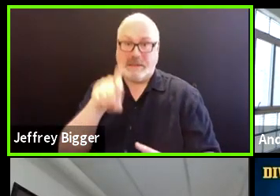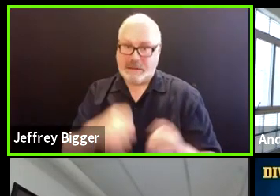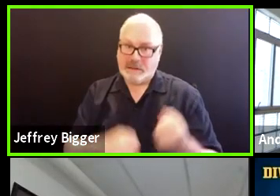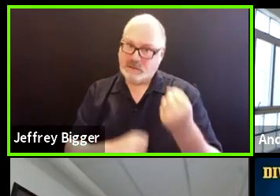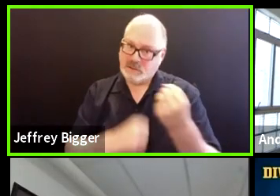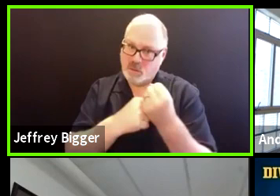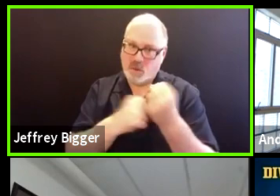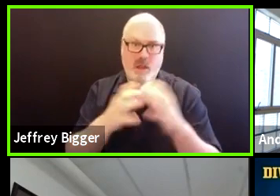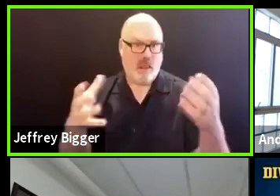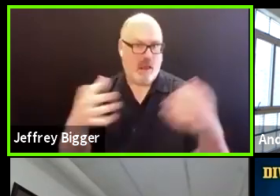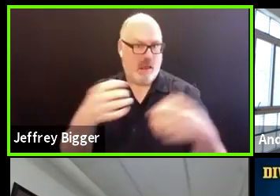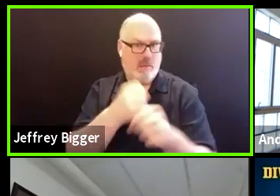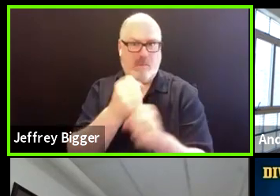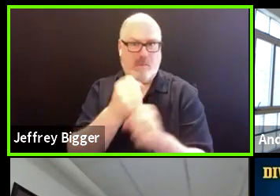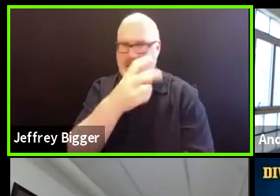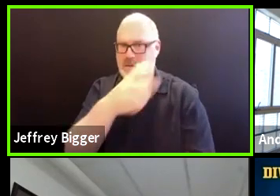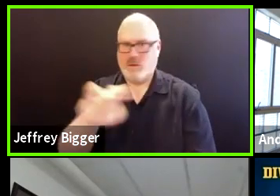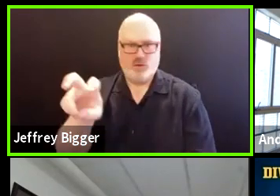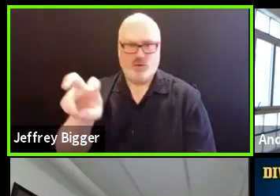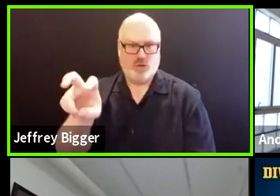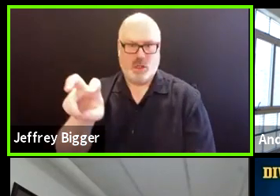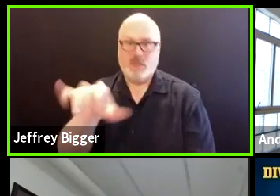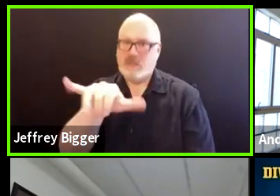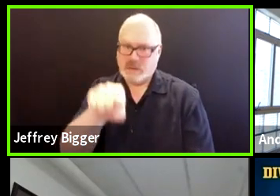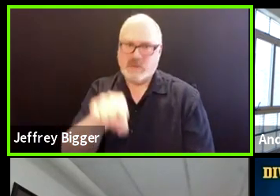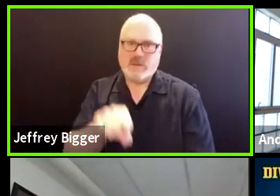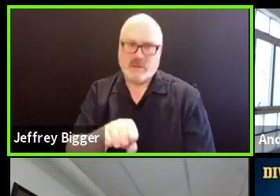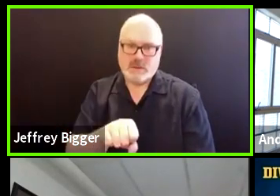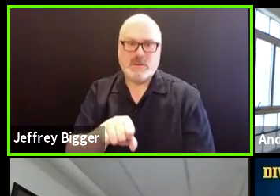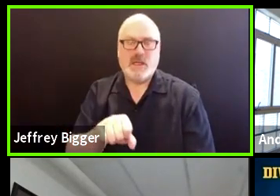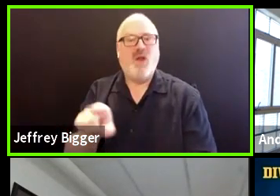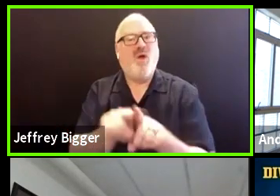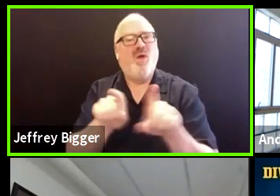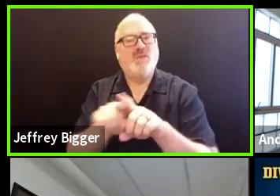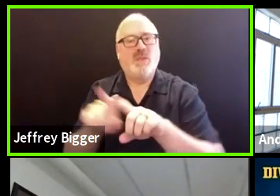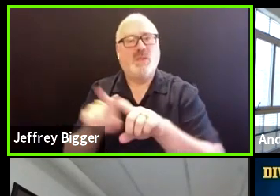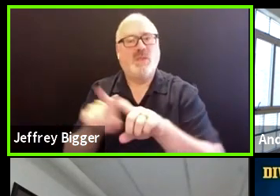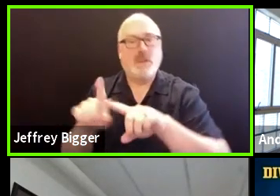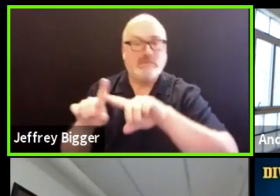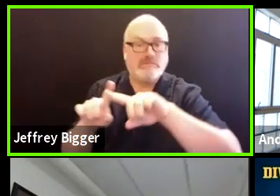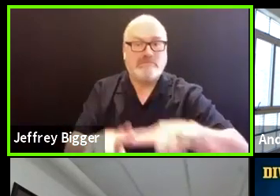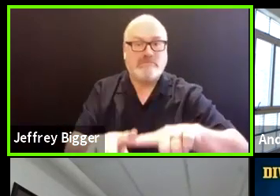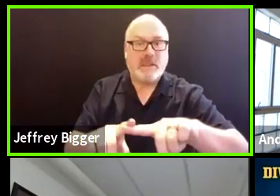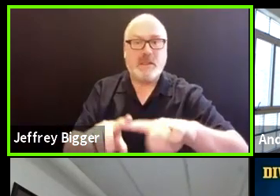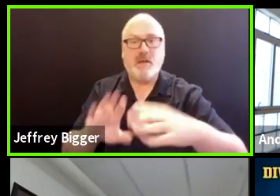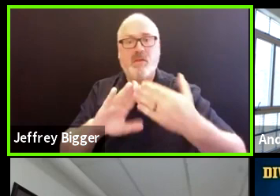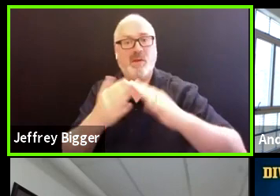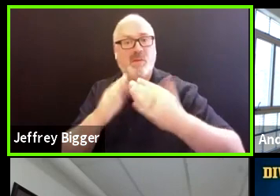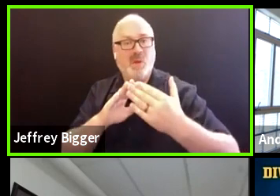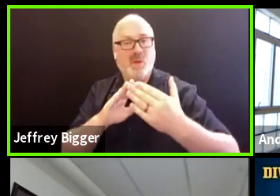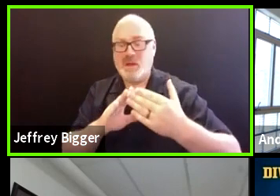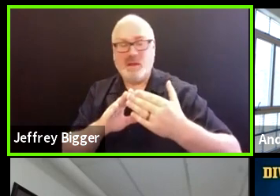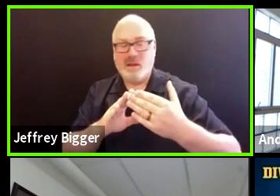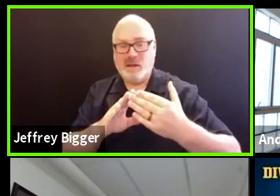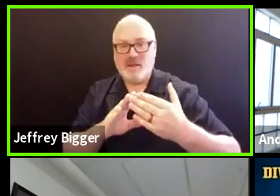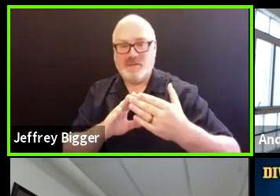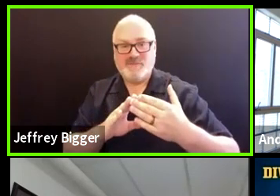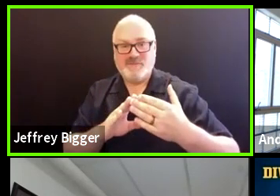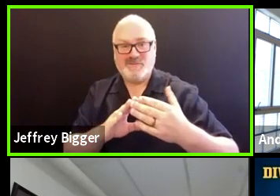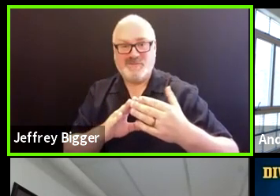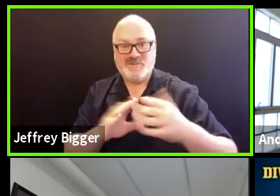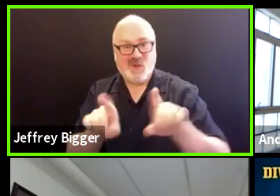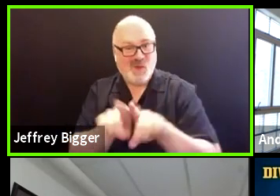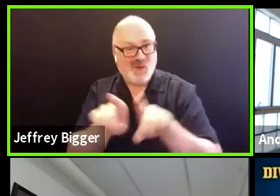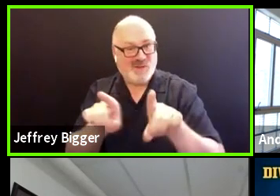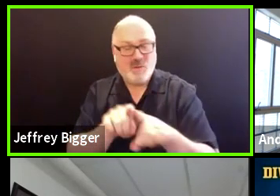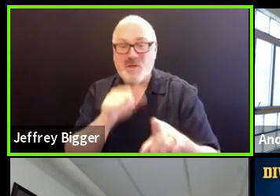in making this conversion. And two, we're really relying upon the community as much as anything because we don't have those